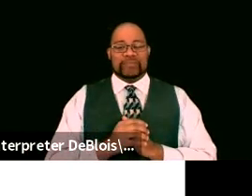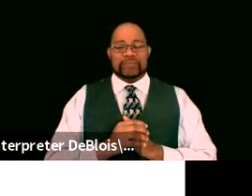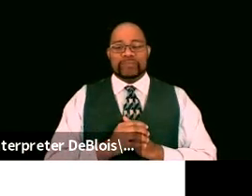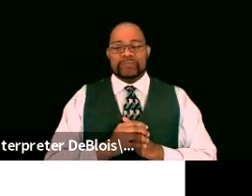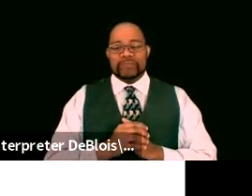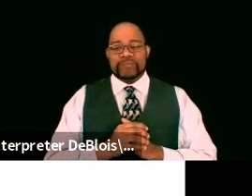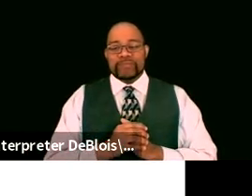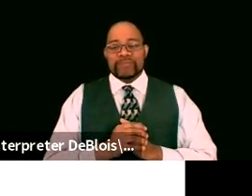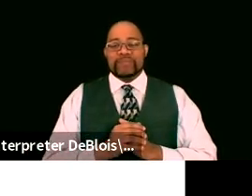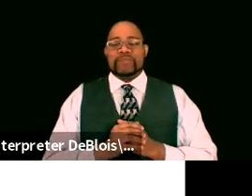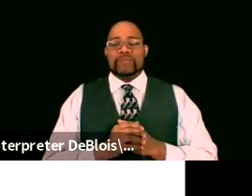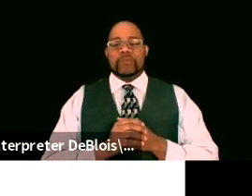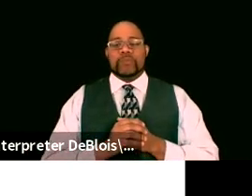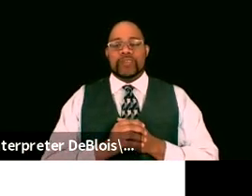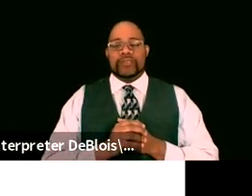Oh, there we go.